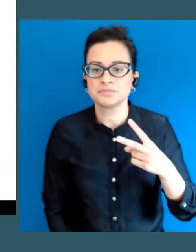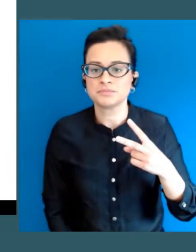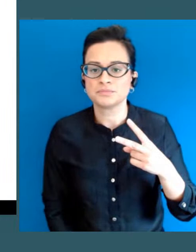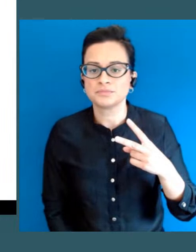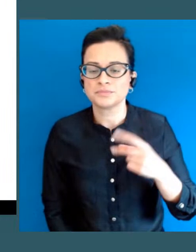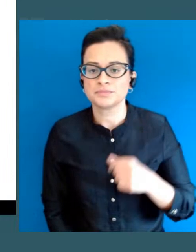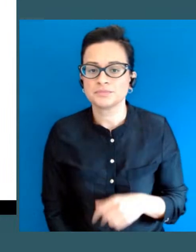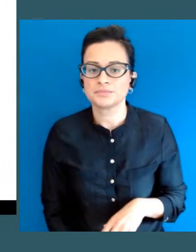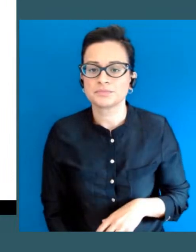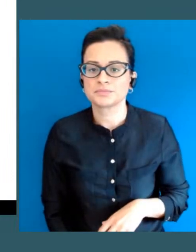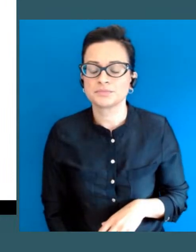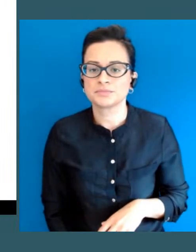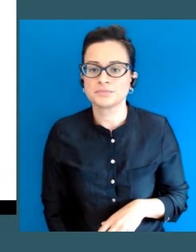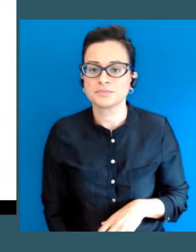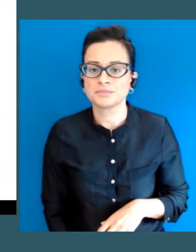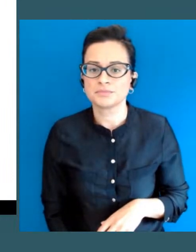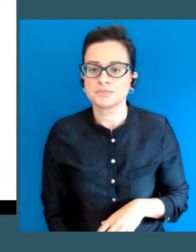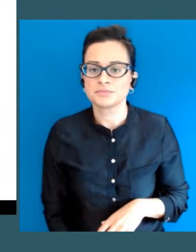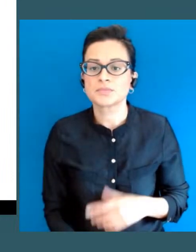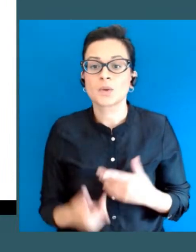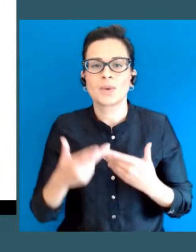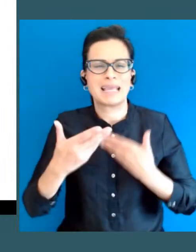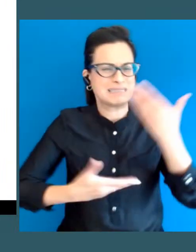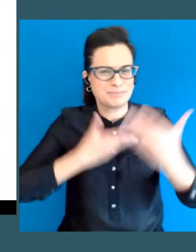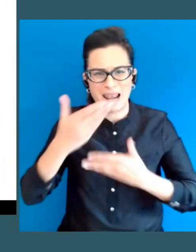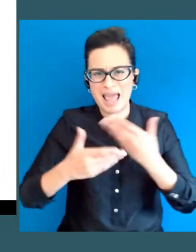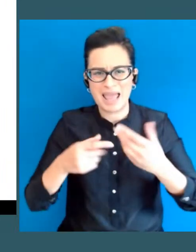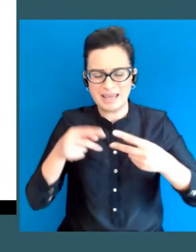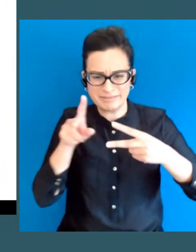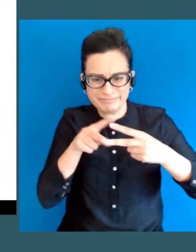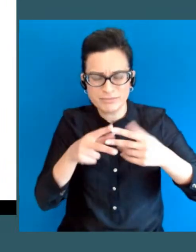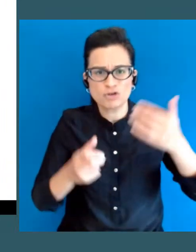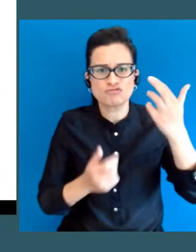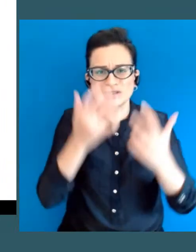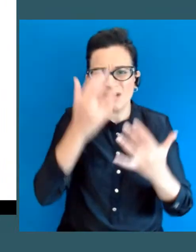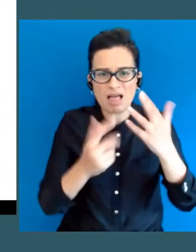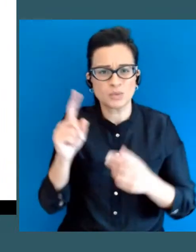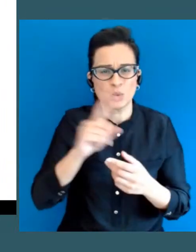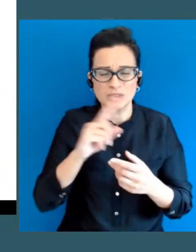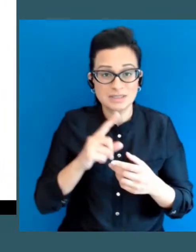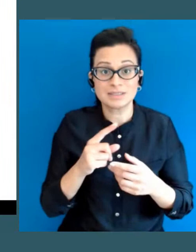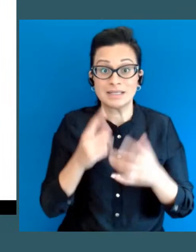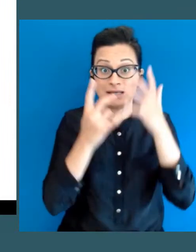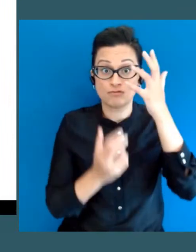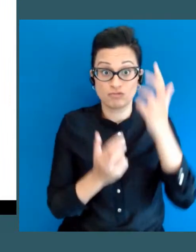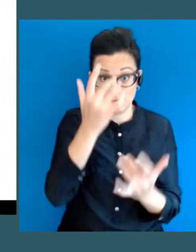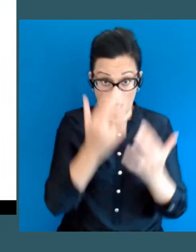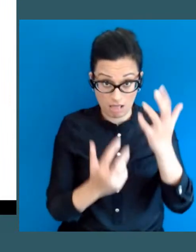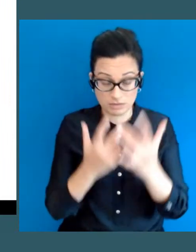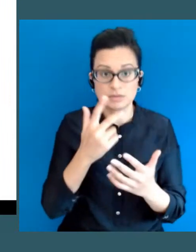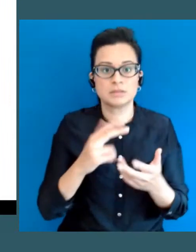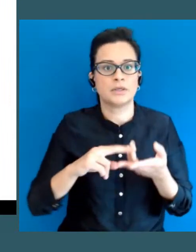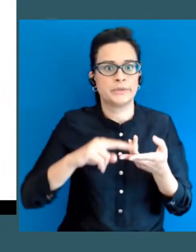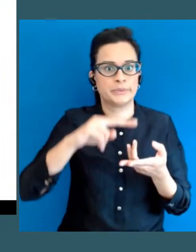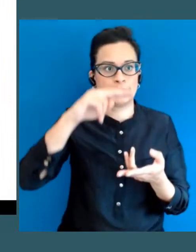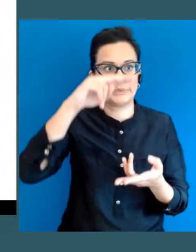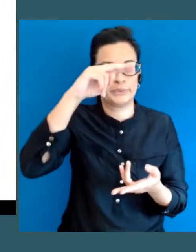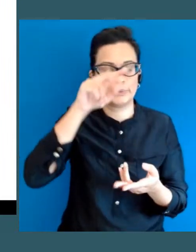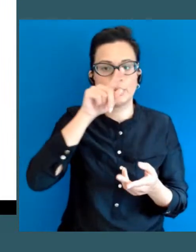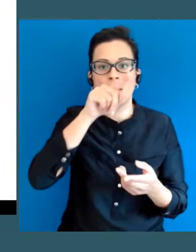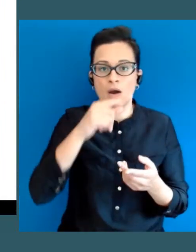So just to explain that, so the higher the test is, the more likely it is to be allergy. So size does